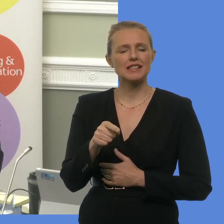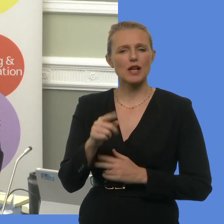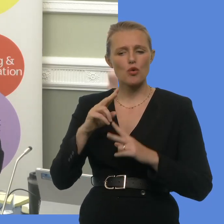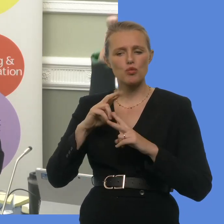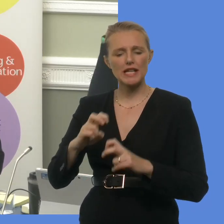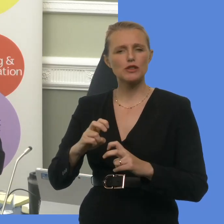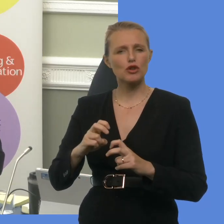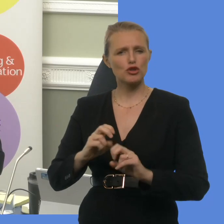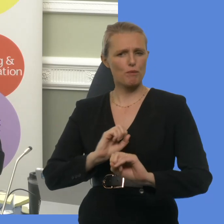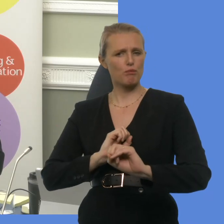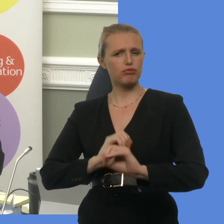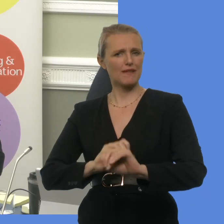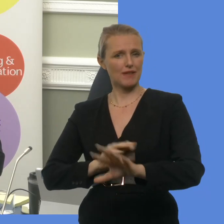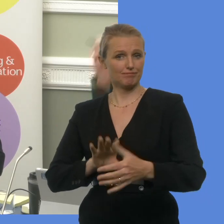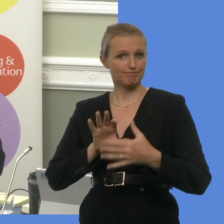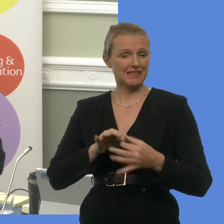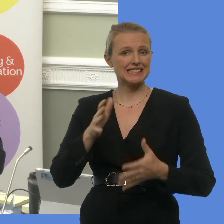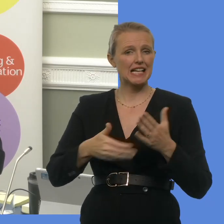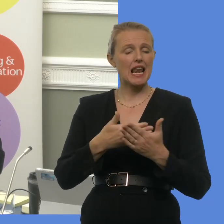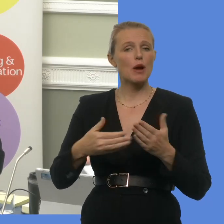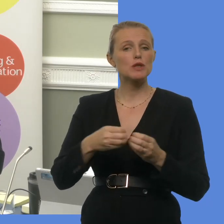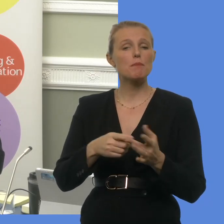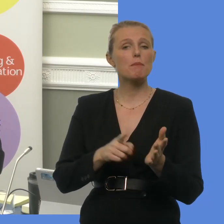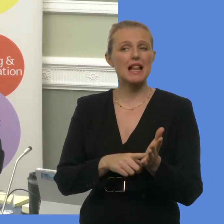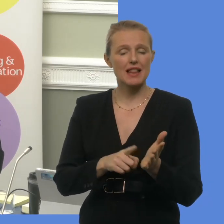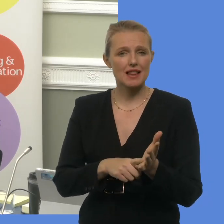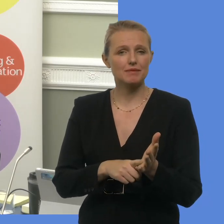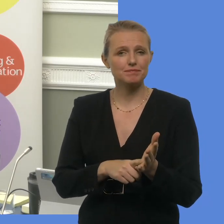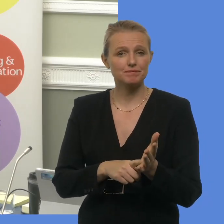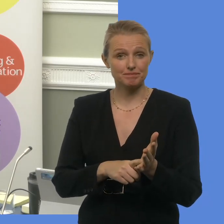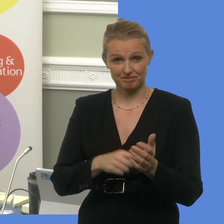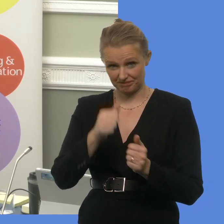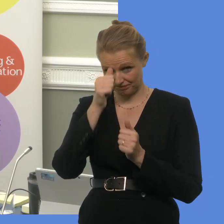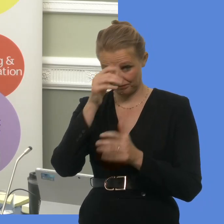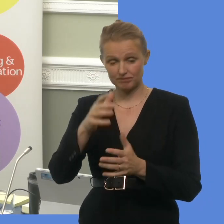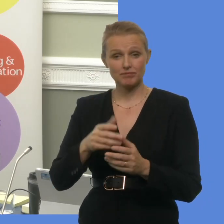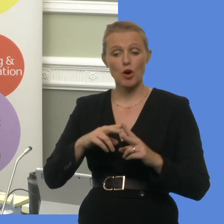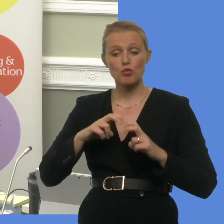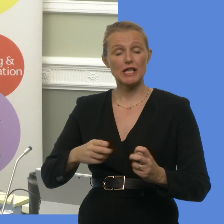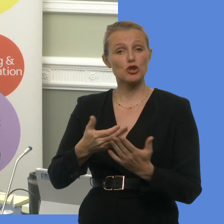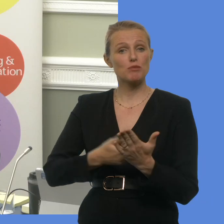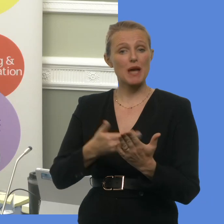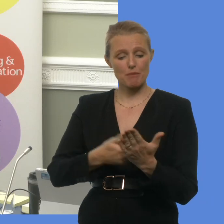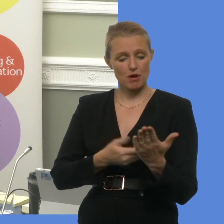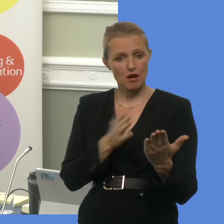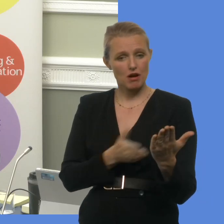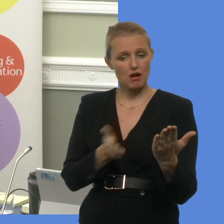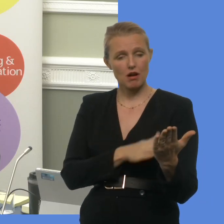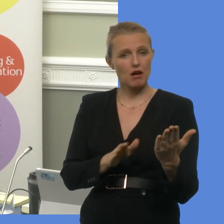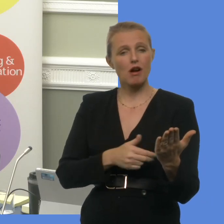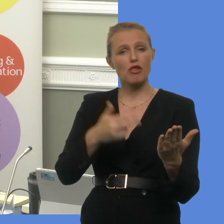briefing on the Sign Language Bill. So members, a copy of the research paper is at page